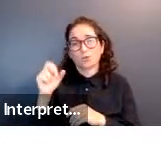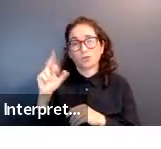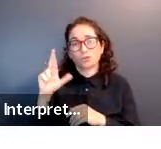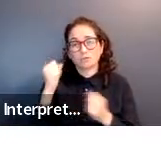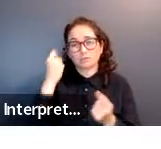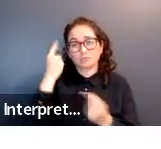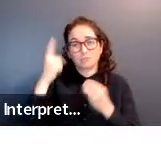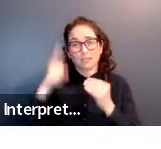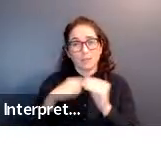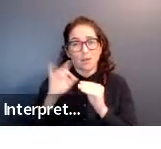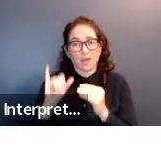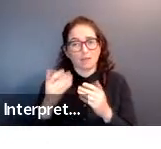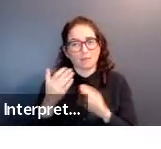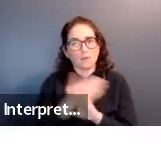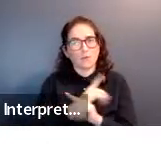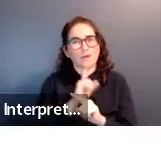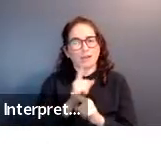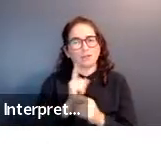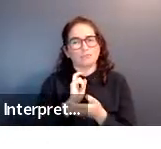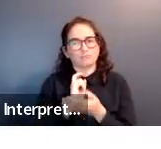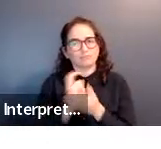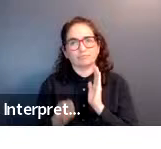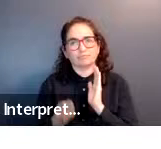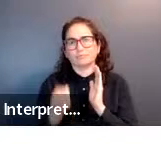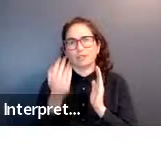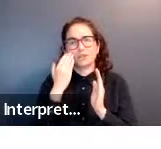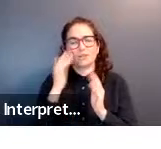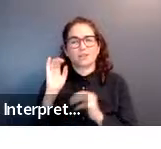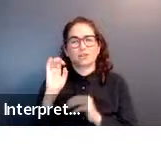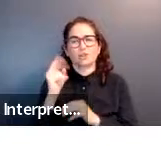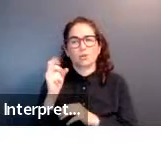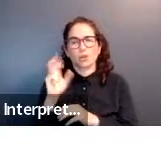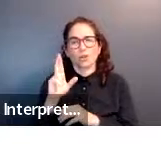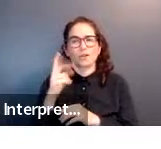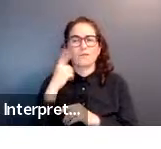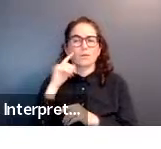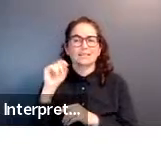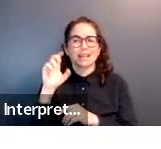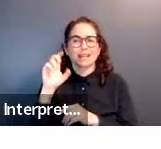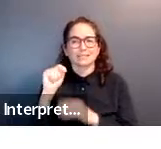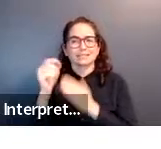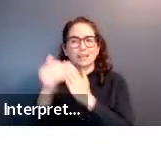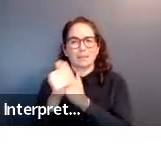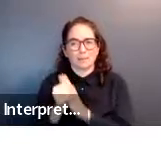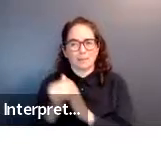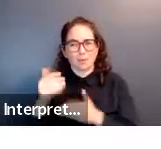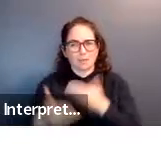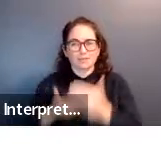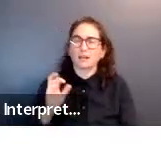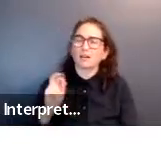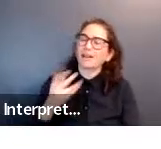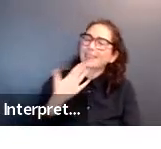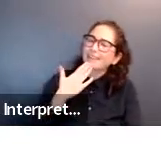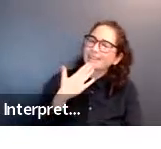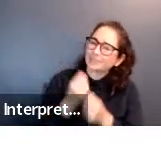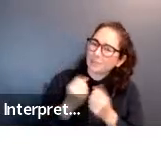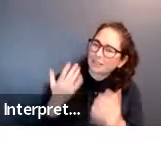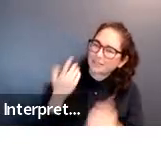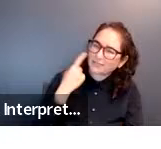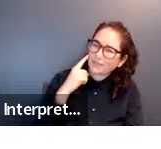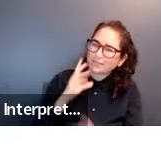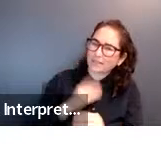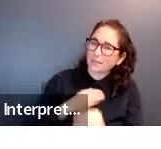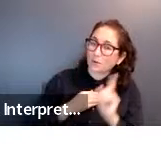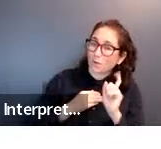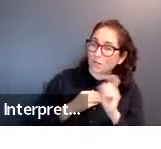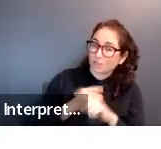it before we enter into, that ULURP or text amendment process. Okay, thank you so much for taking my question. Could